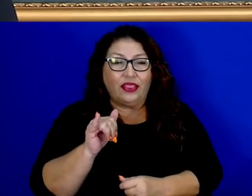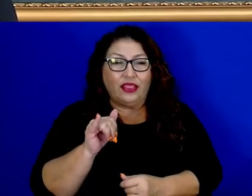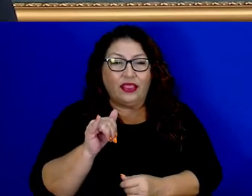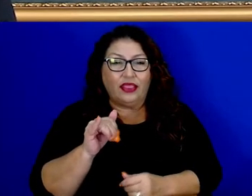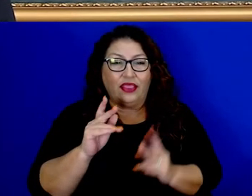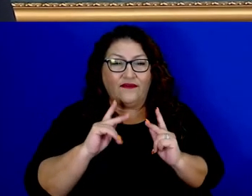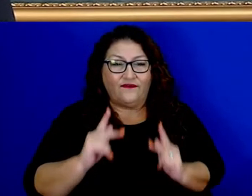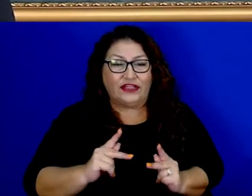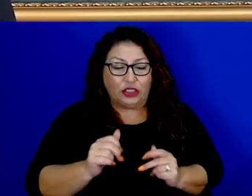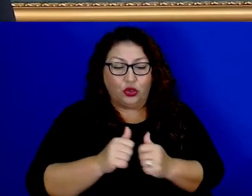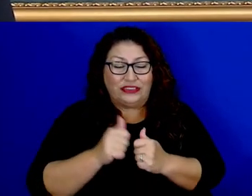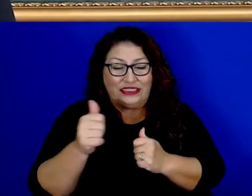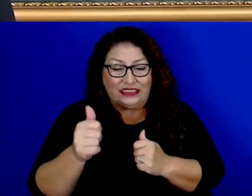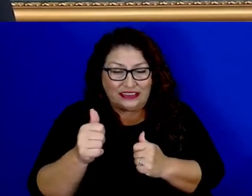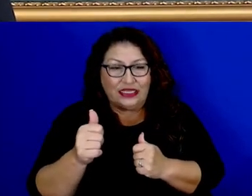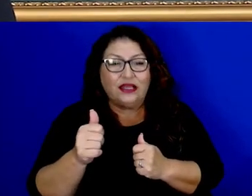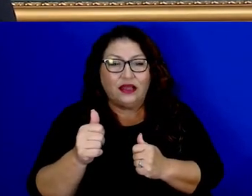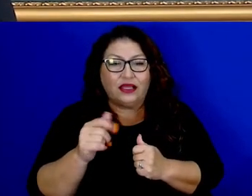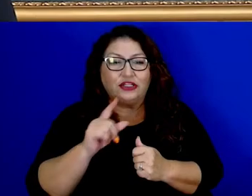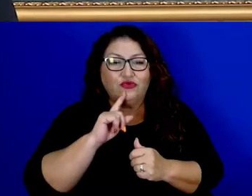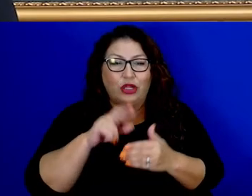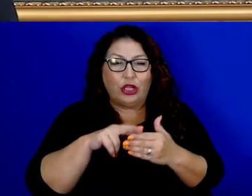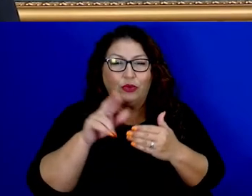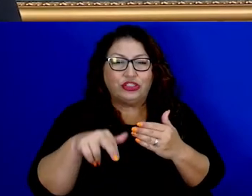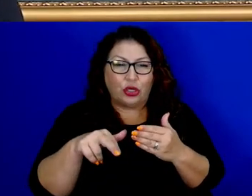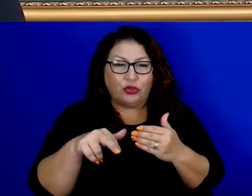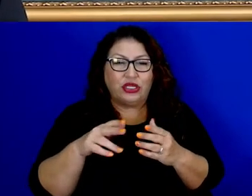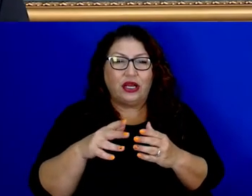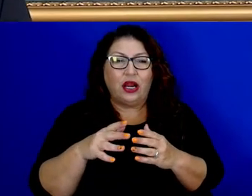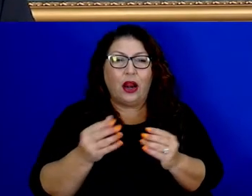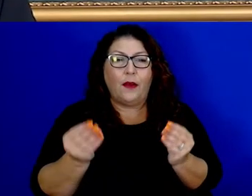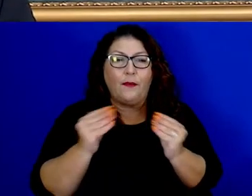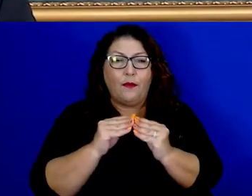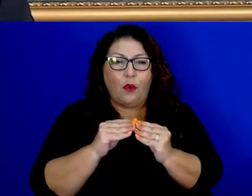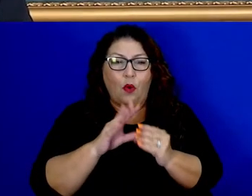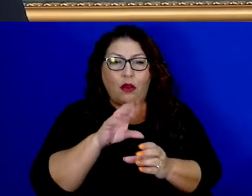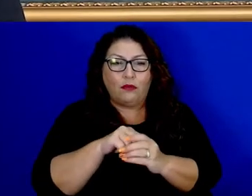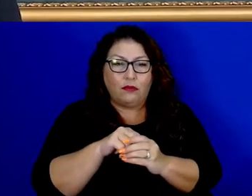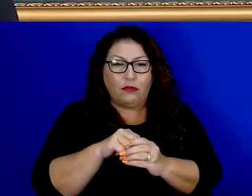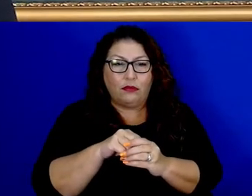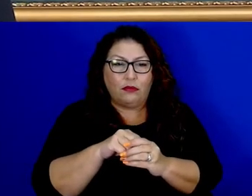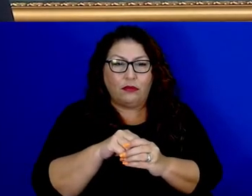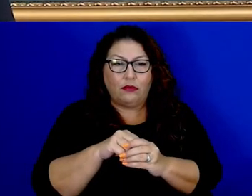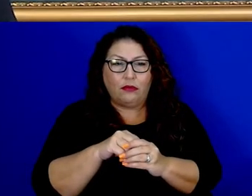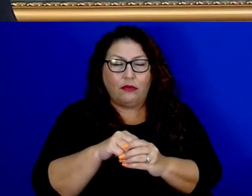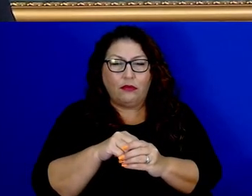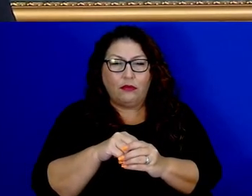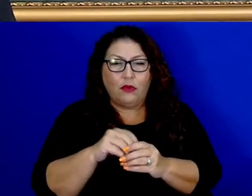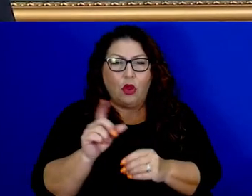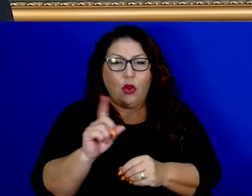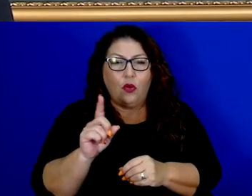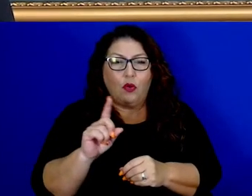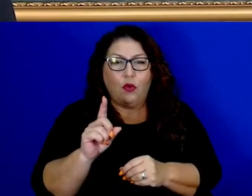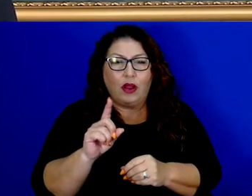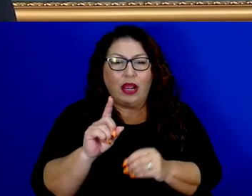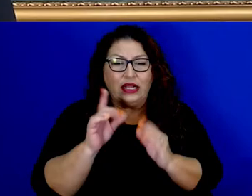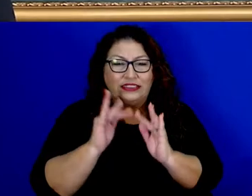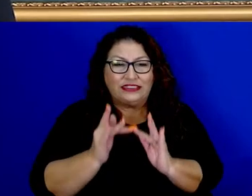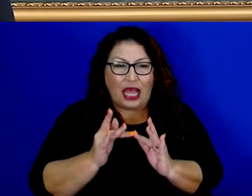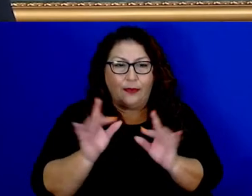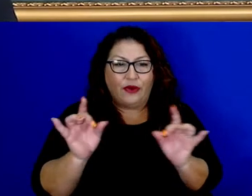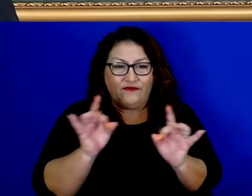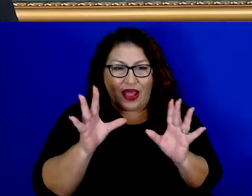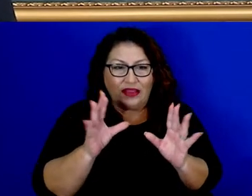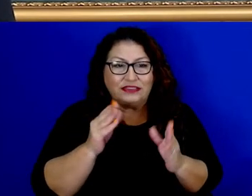requirements have resulted in a greater participation in the virtual world, where cyber violence, including against women and